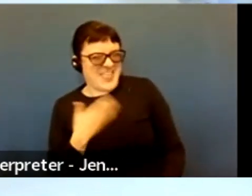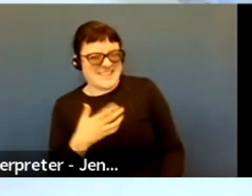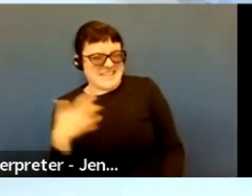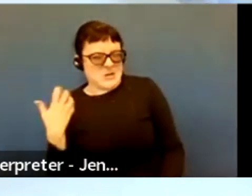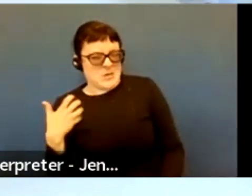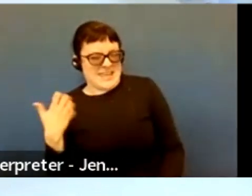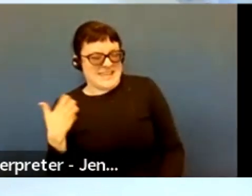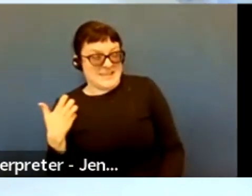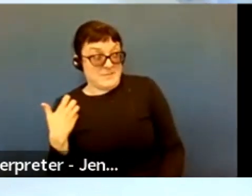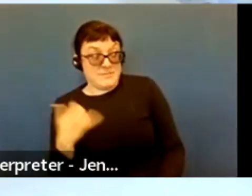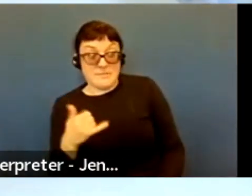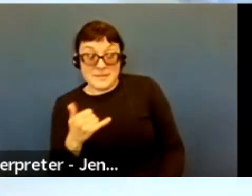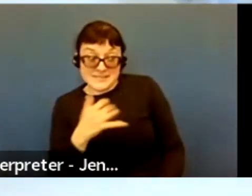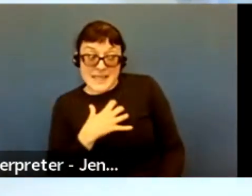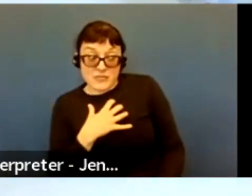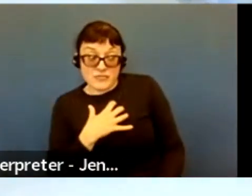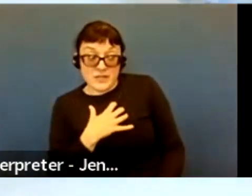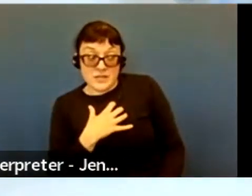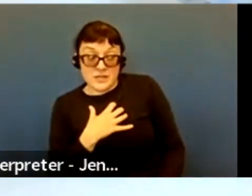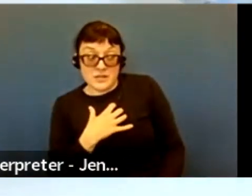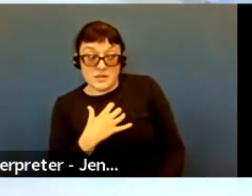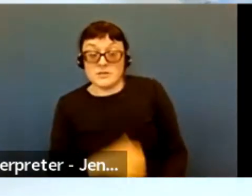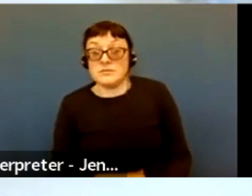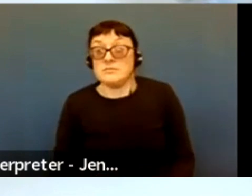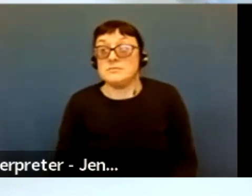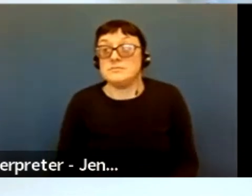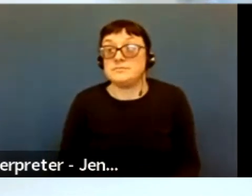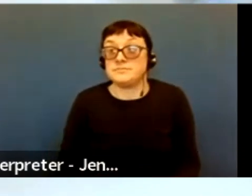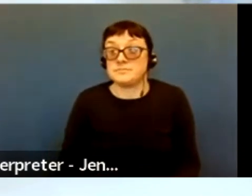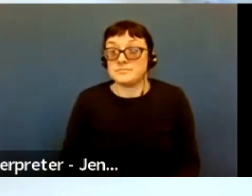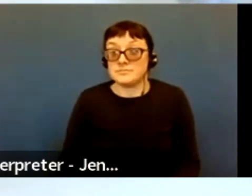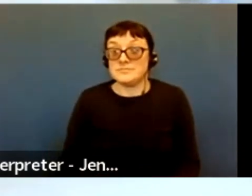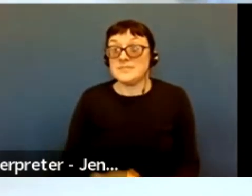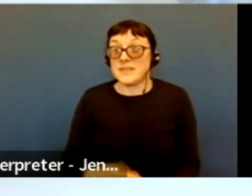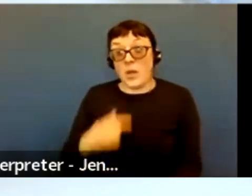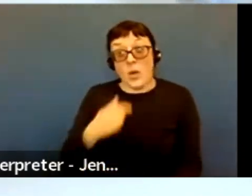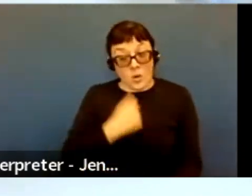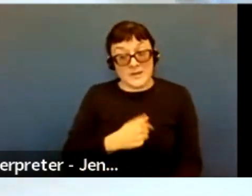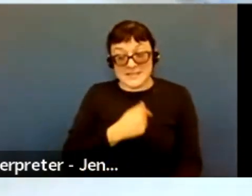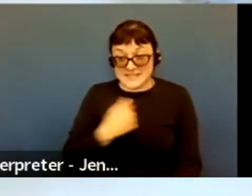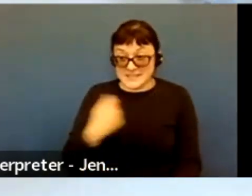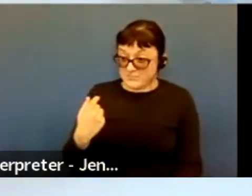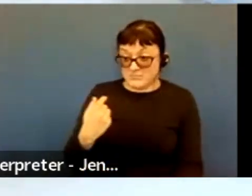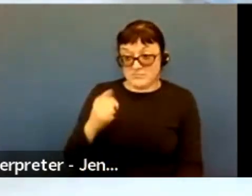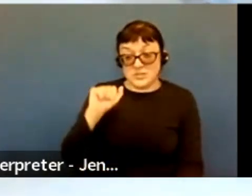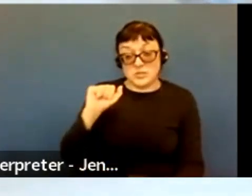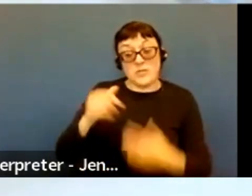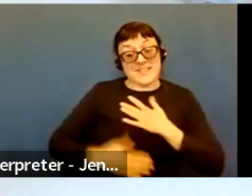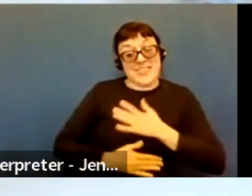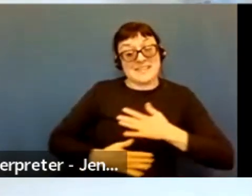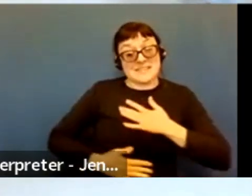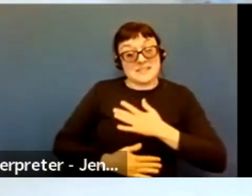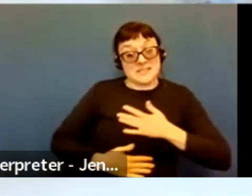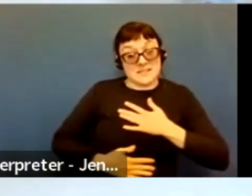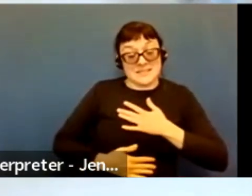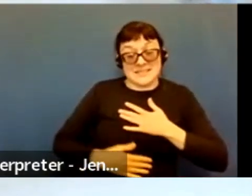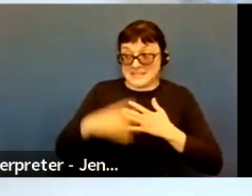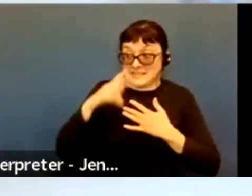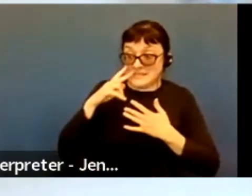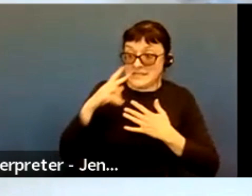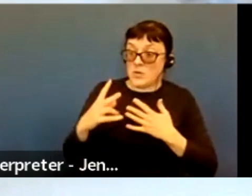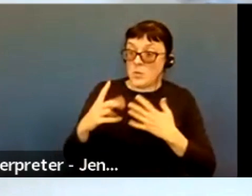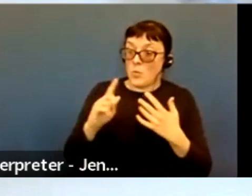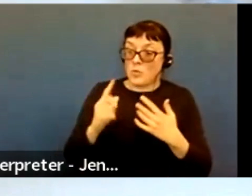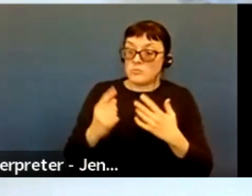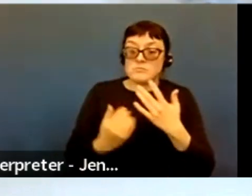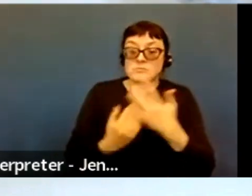in the neck at best and scary at worst, right? And so, but being honest about those impulses and then seeing what